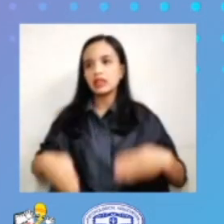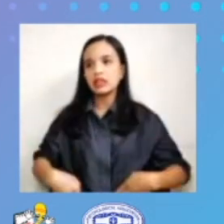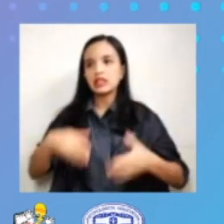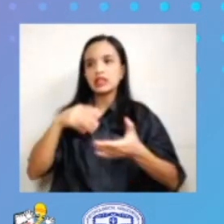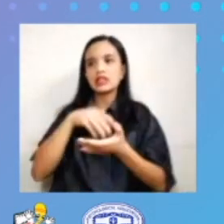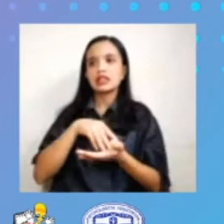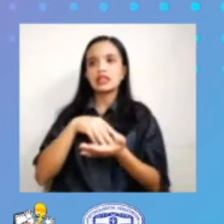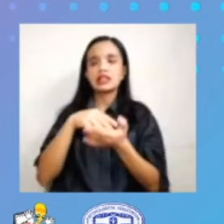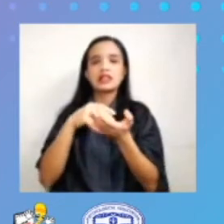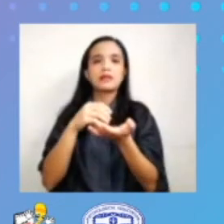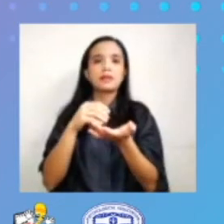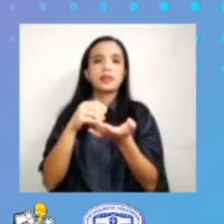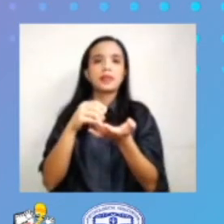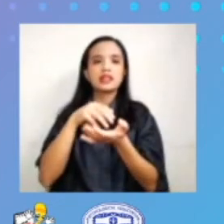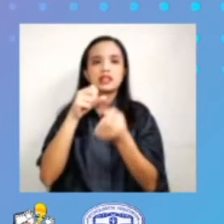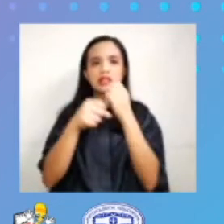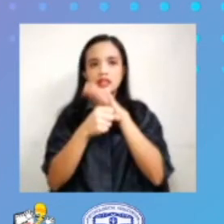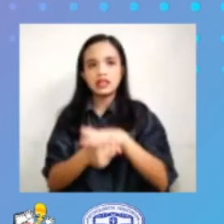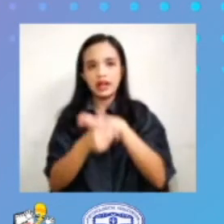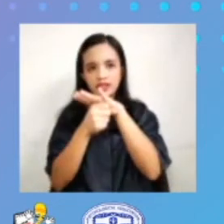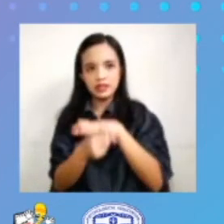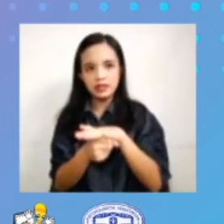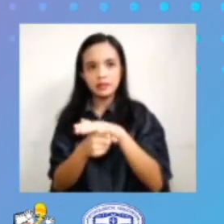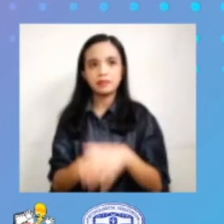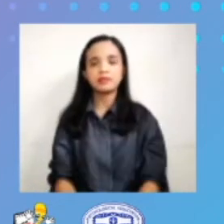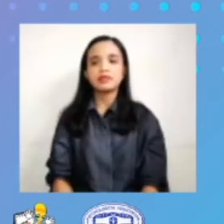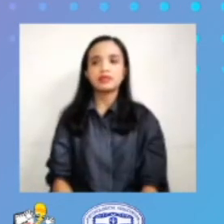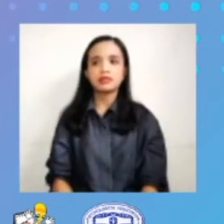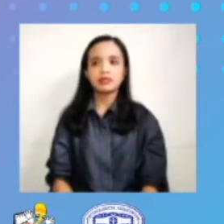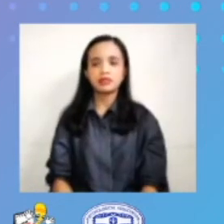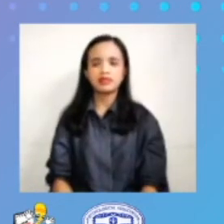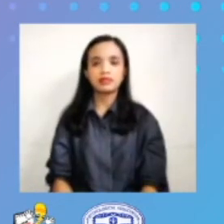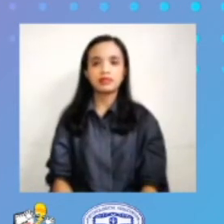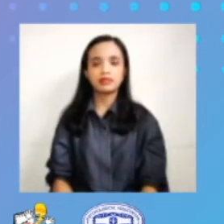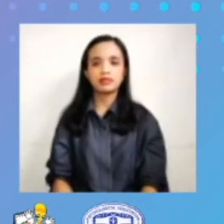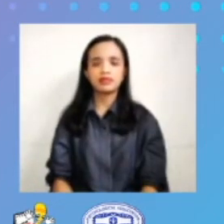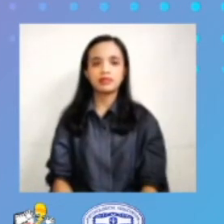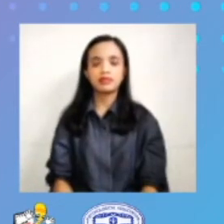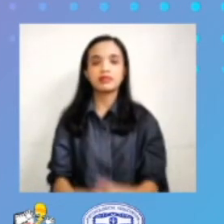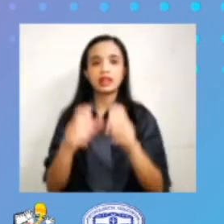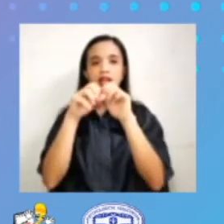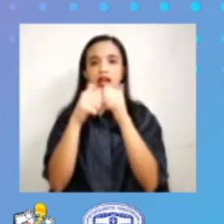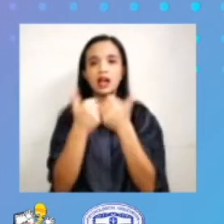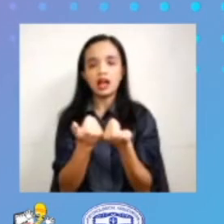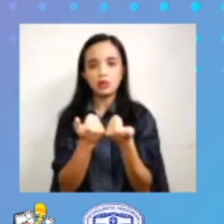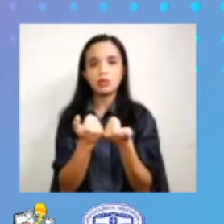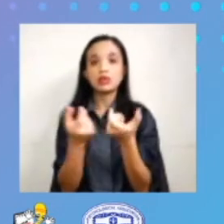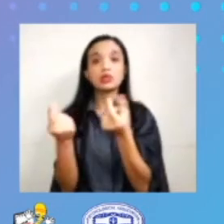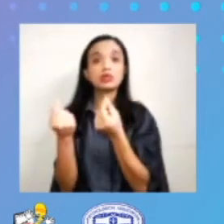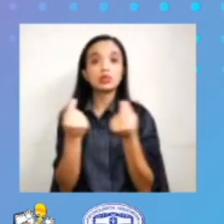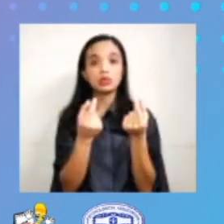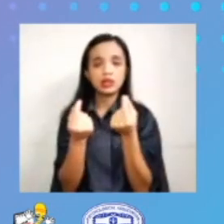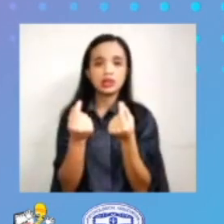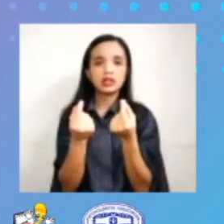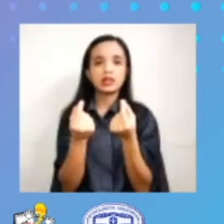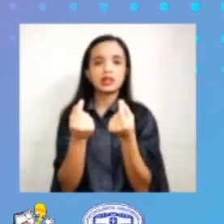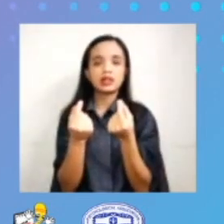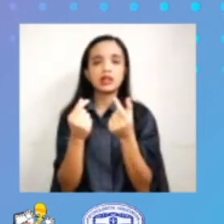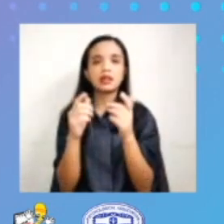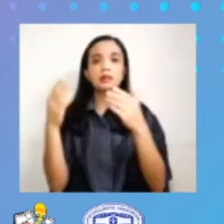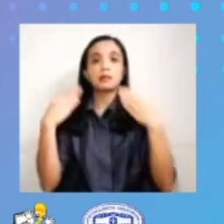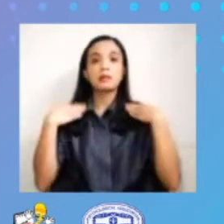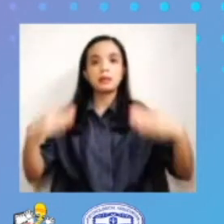no? Pero I also do exercise, my own exercise, because I also have asthma. So I cannot do the